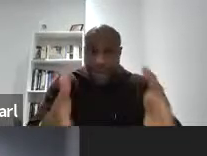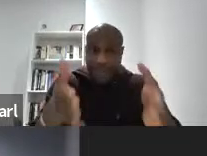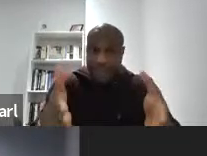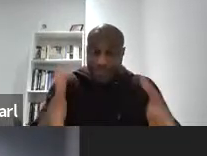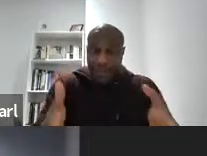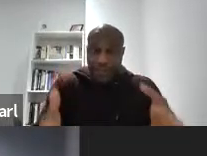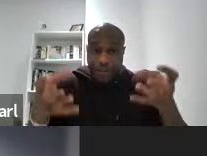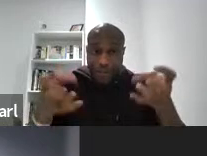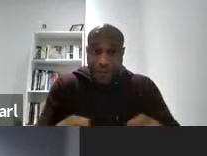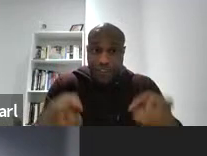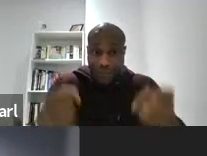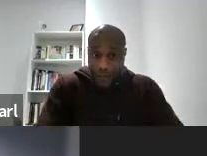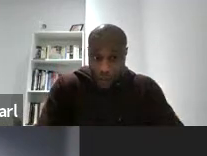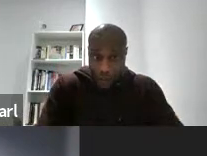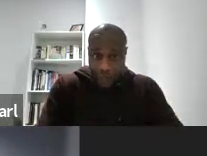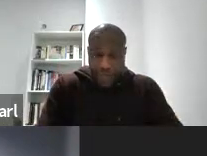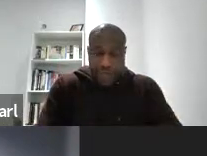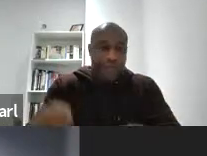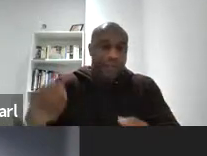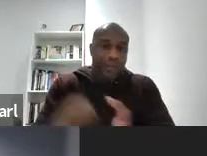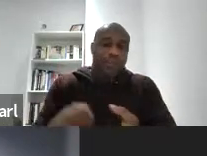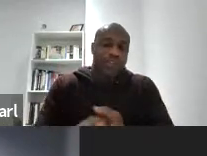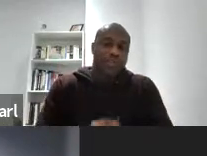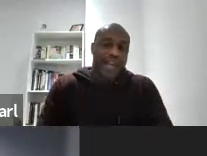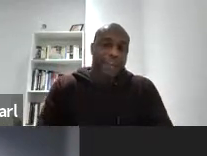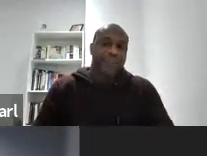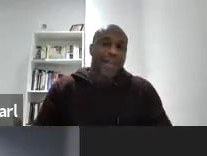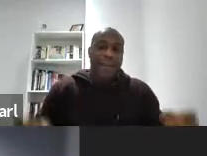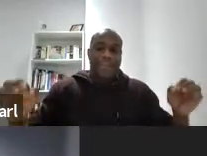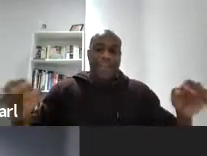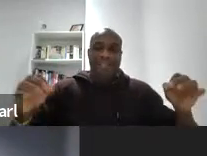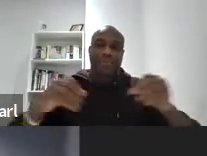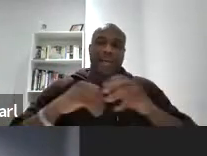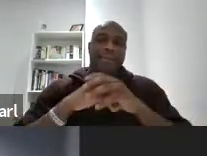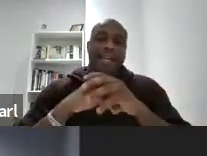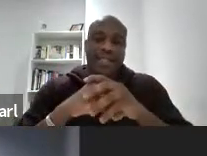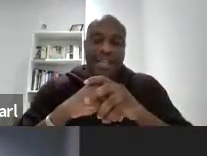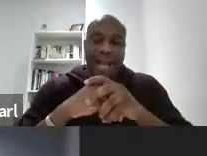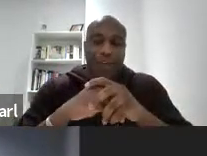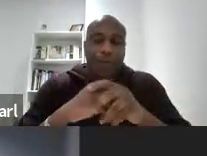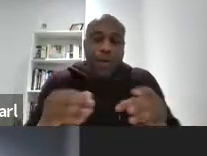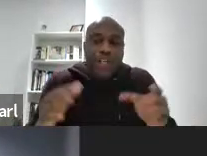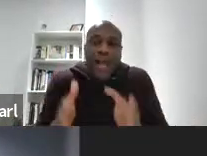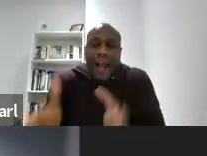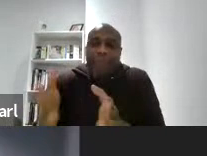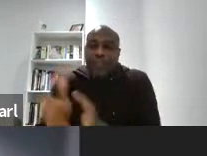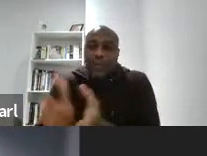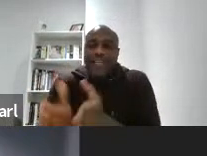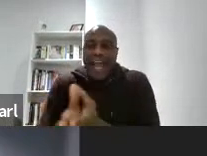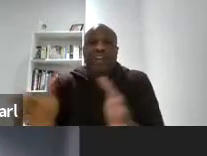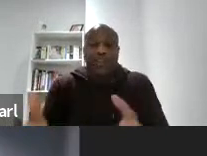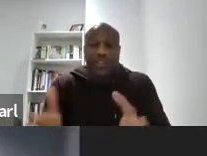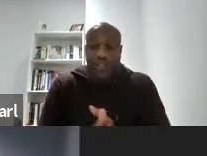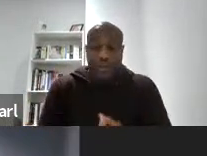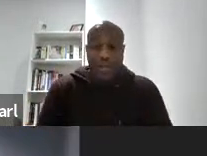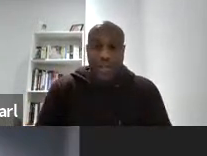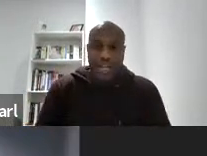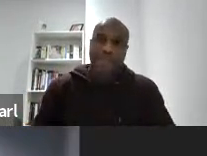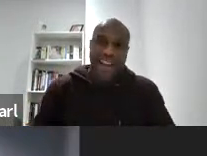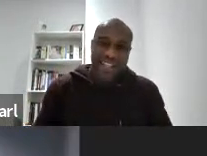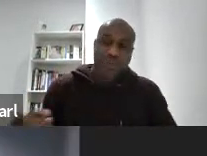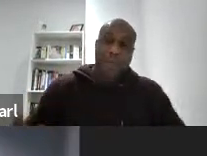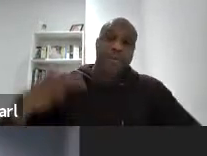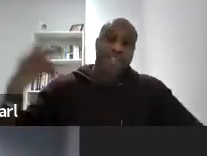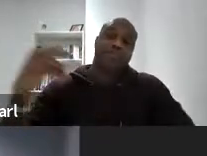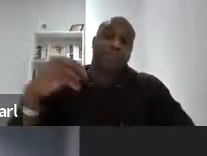you're not embarrassed by your first version, you've launched too late. And basically what that means is that what you absolutely cannot do